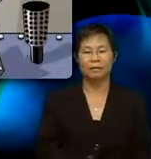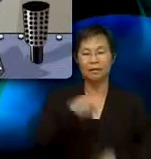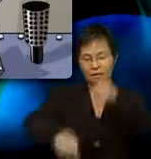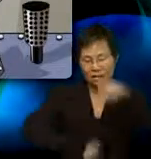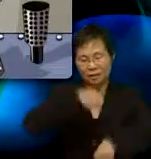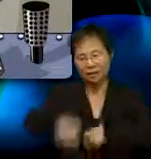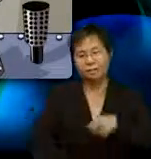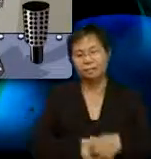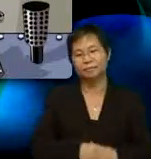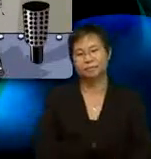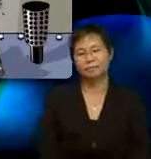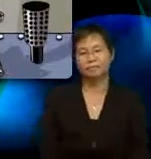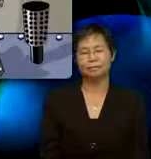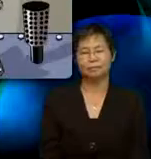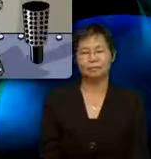cycle,